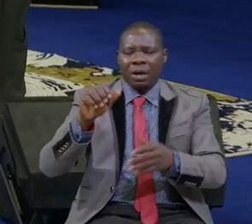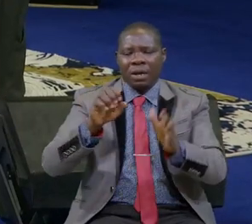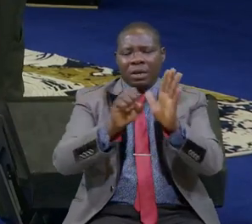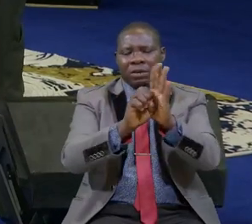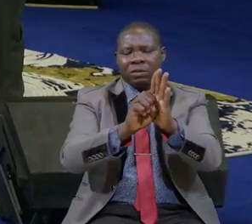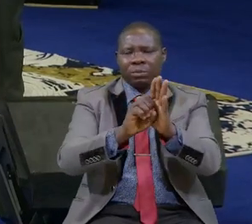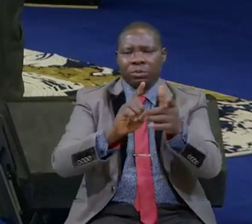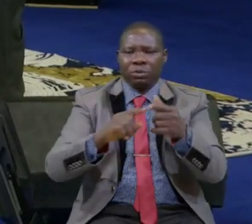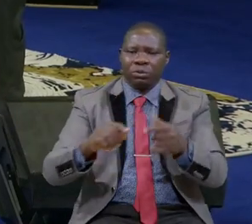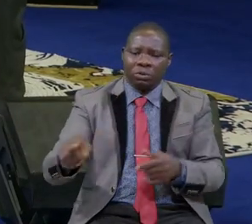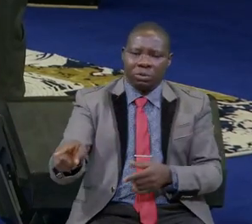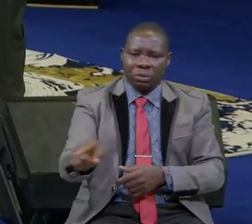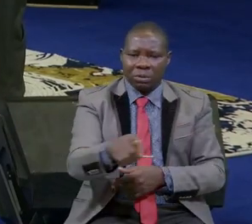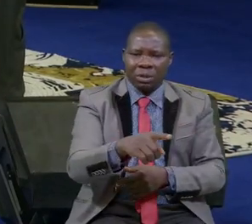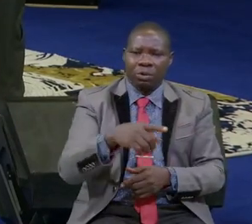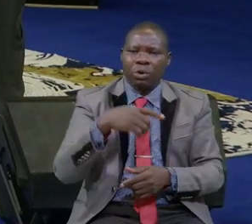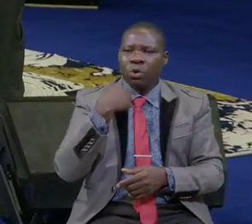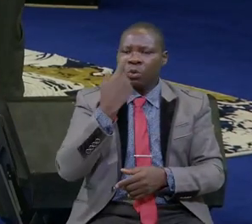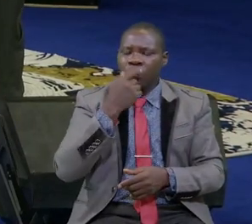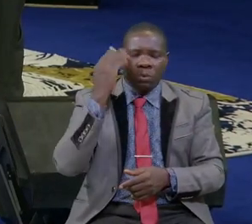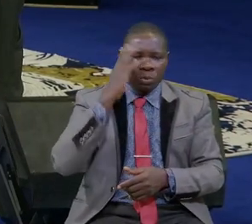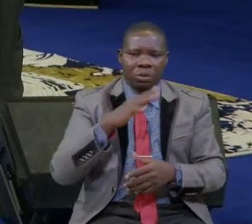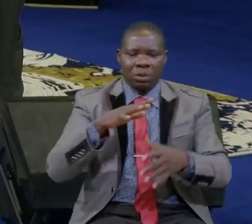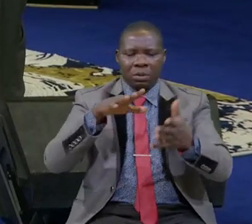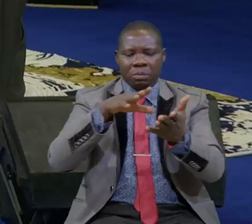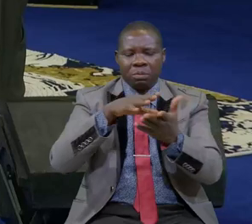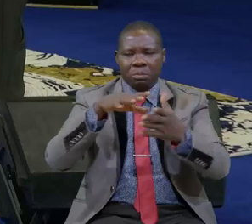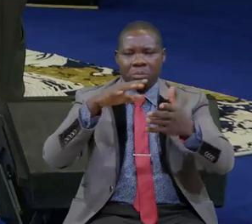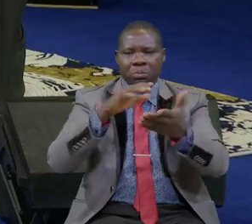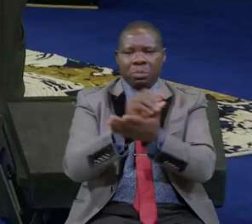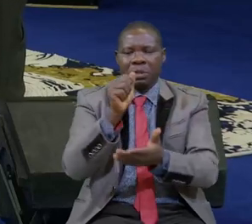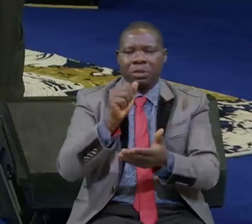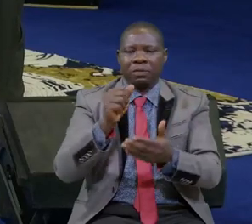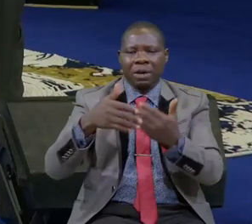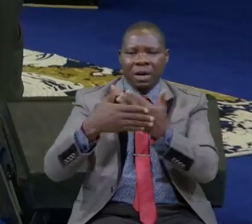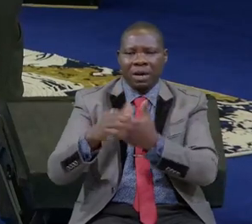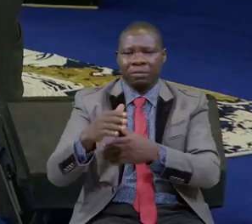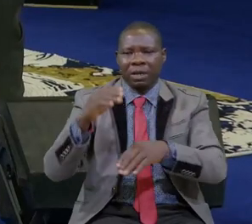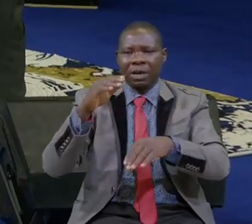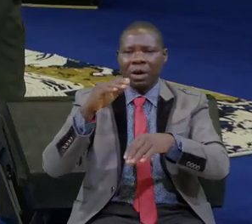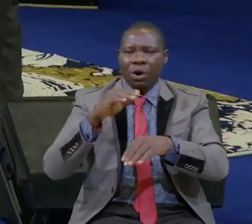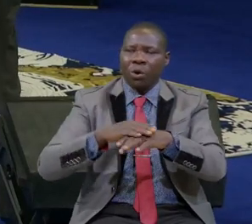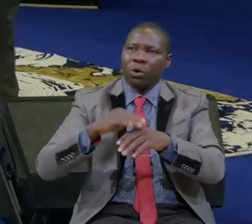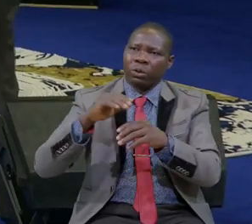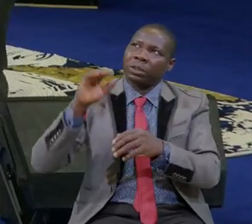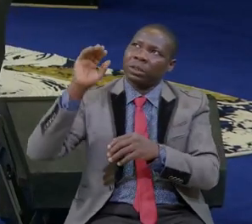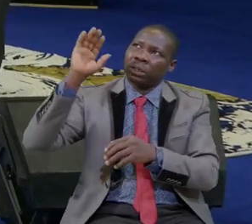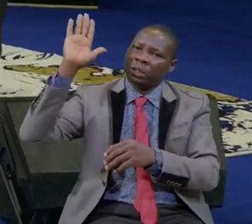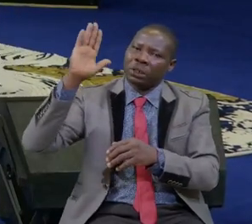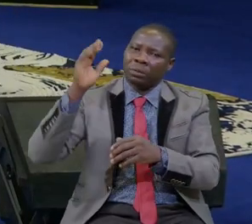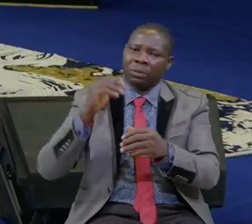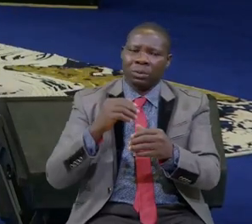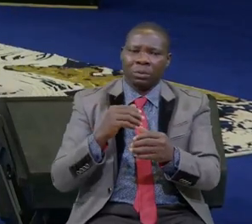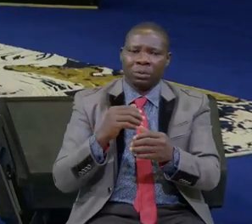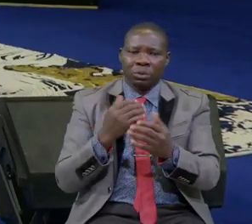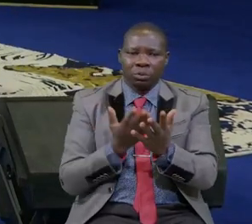which should believe hereafter on me, on him, to